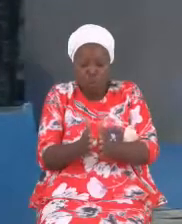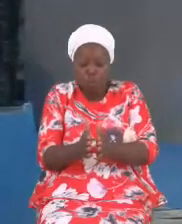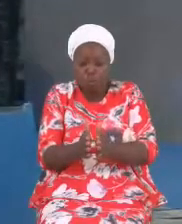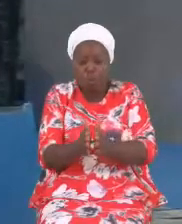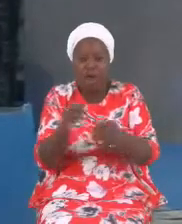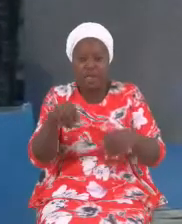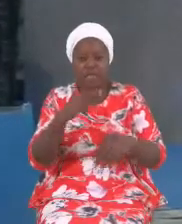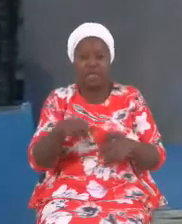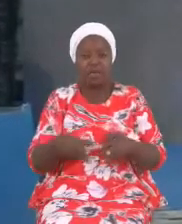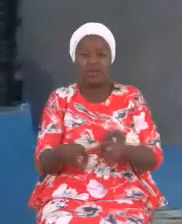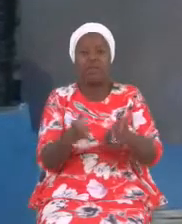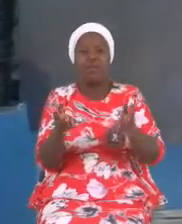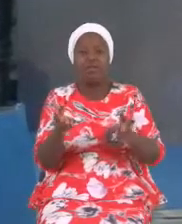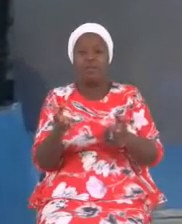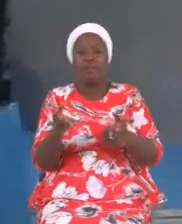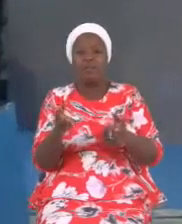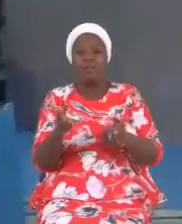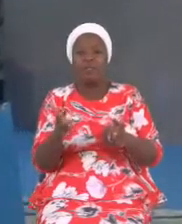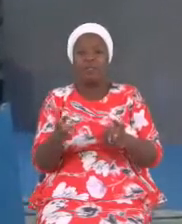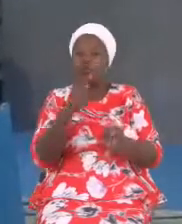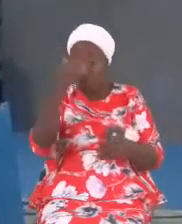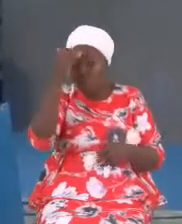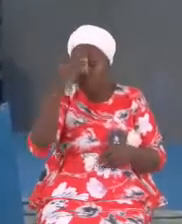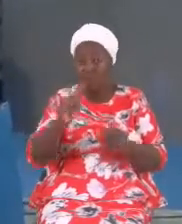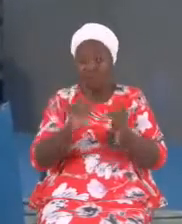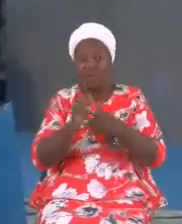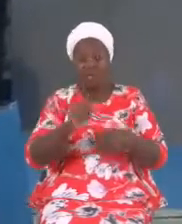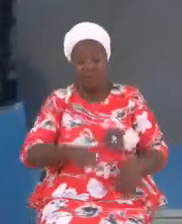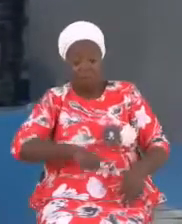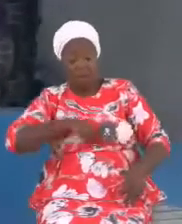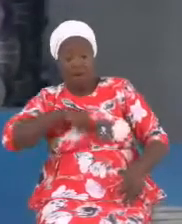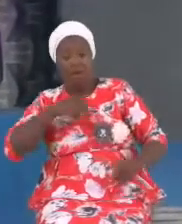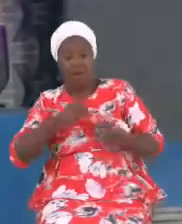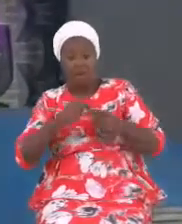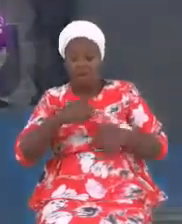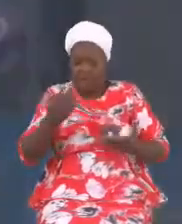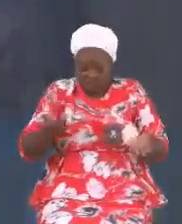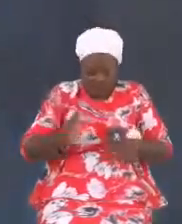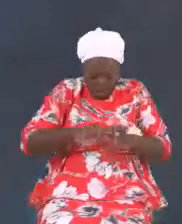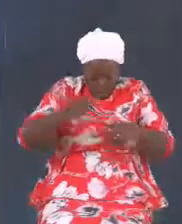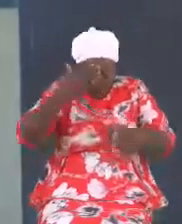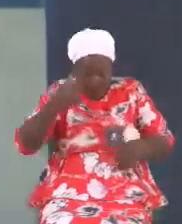the way. You know, there are people who brag and they say they are